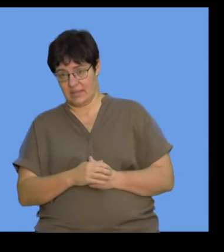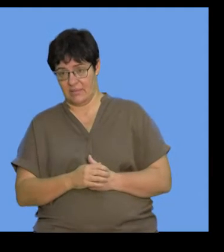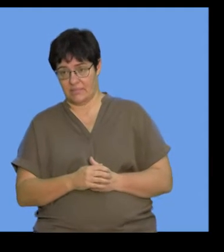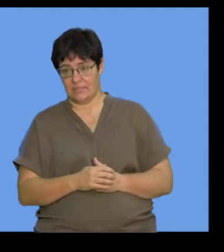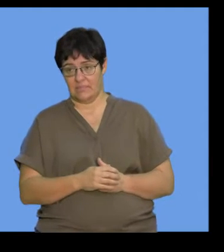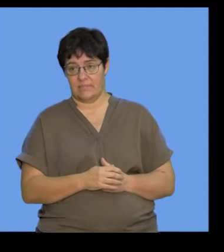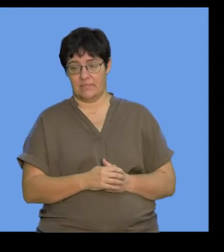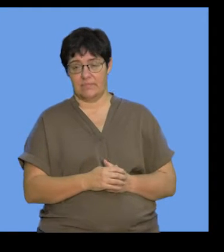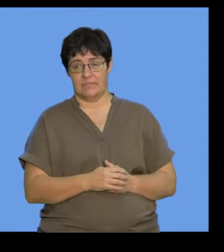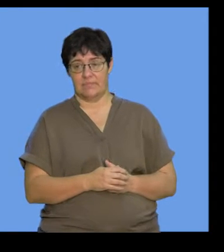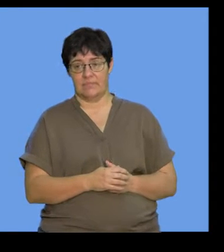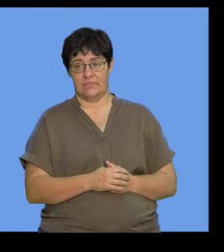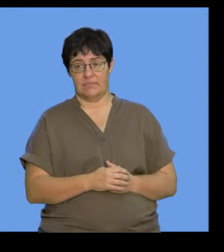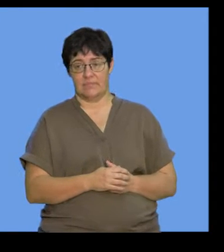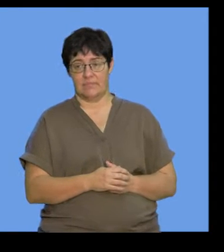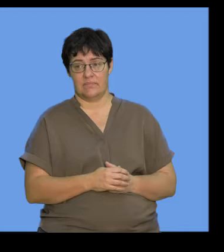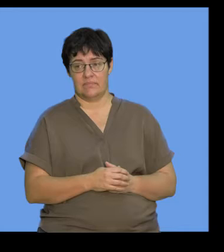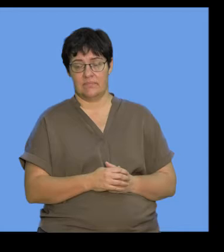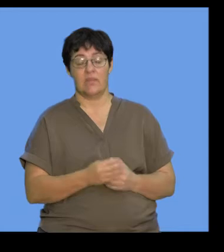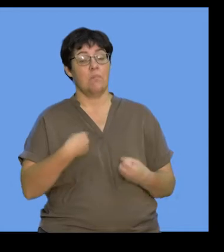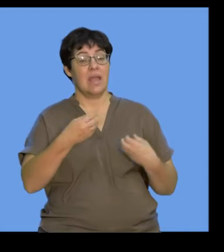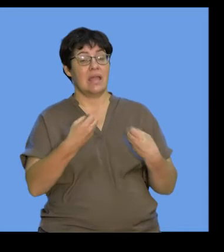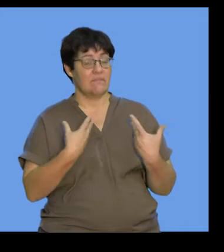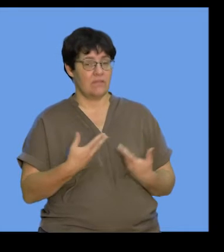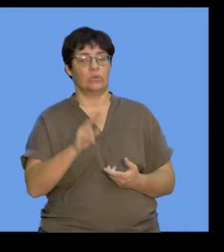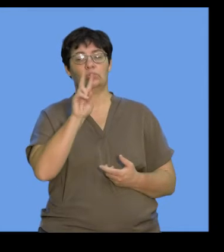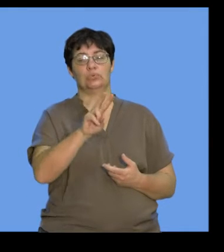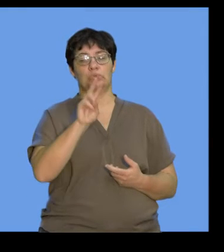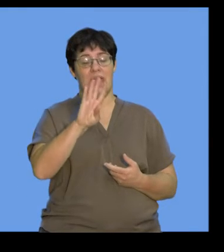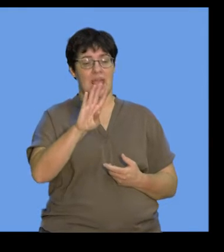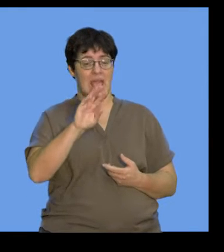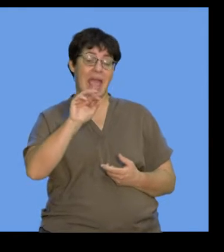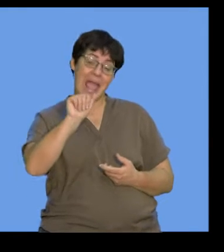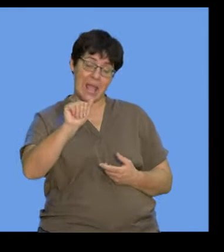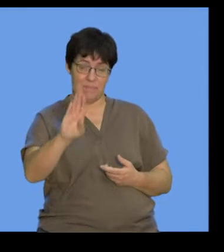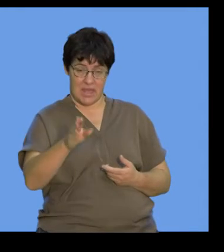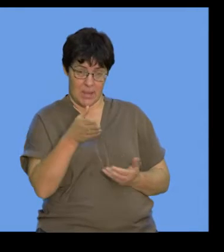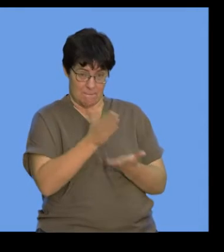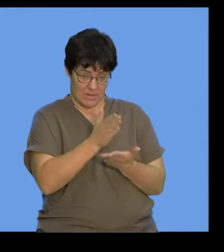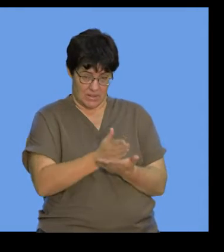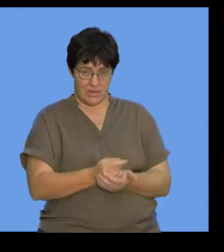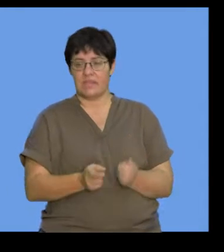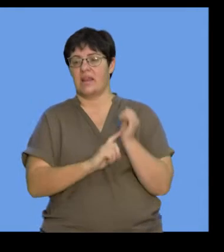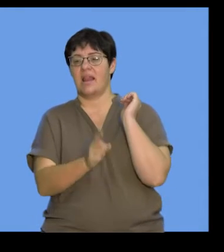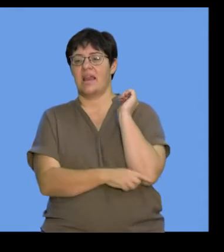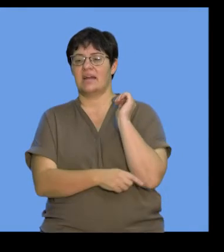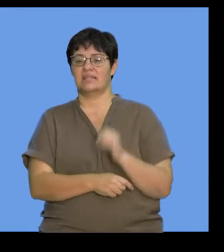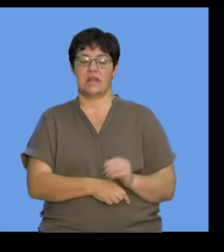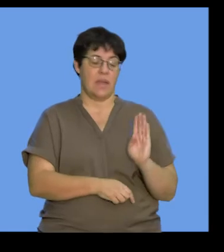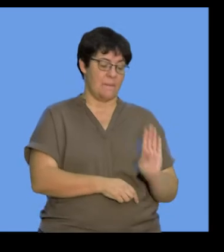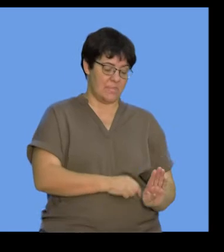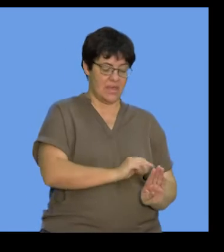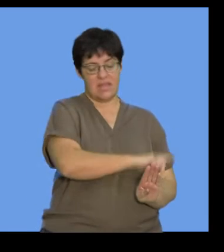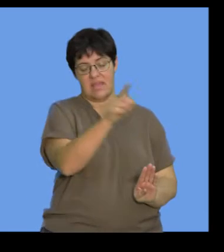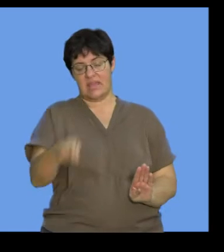ab plus ab, which gives me the 2ab in the middle here. Then lastly, it will be